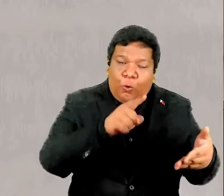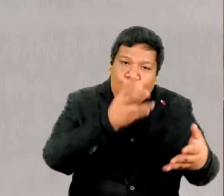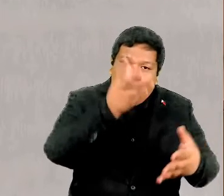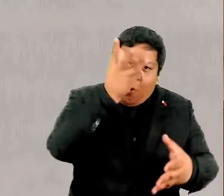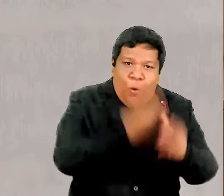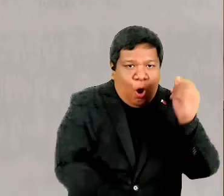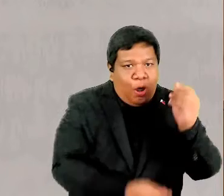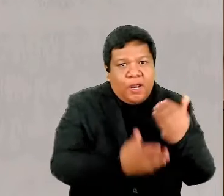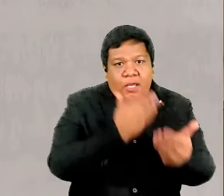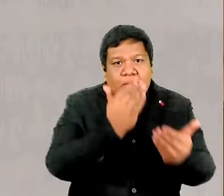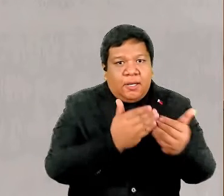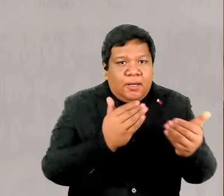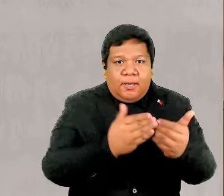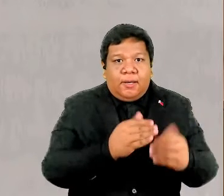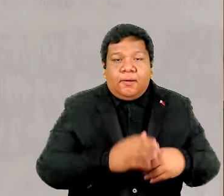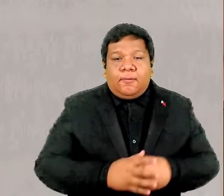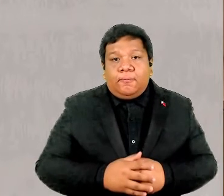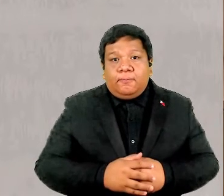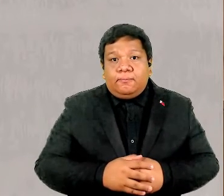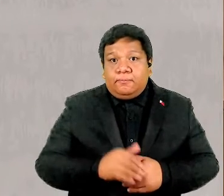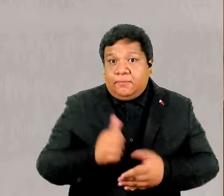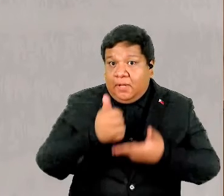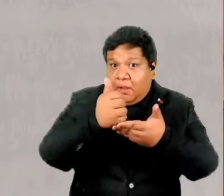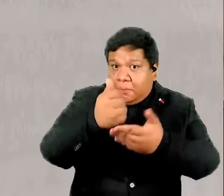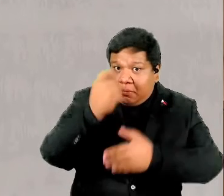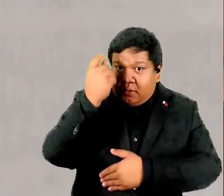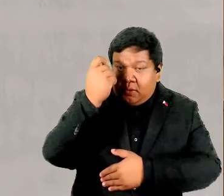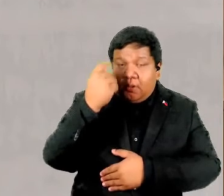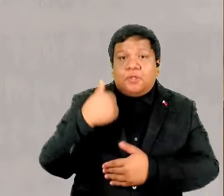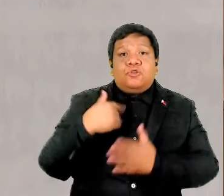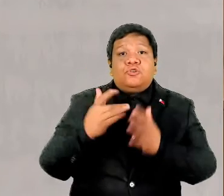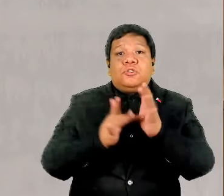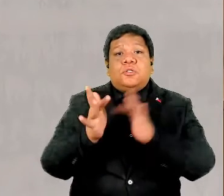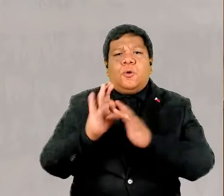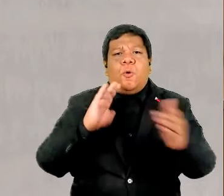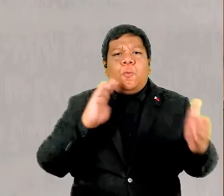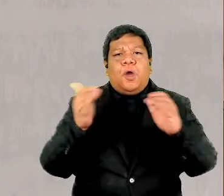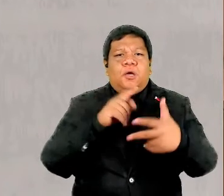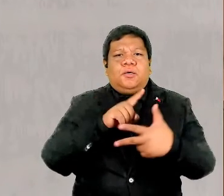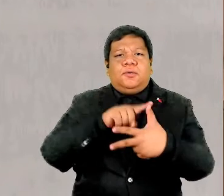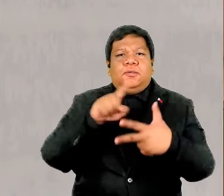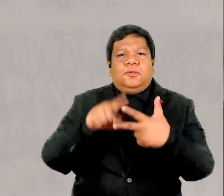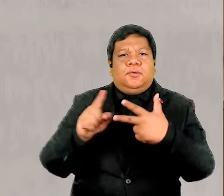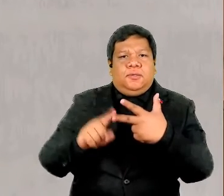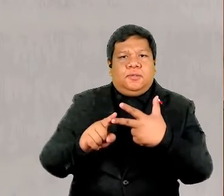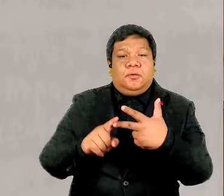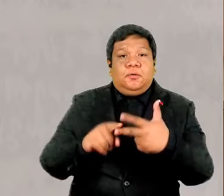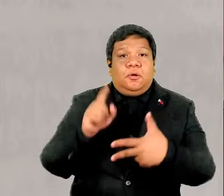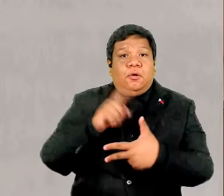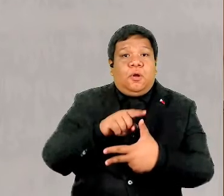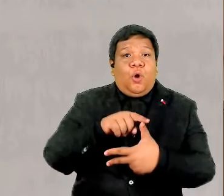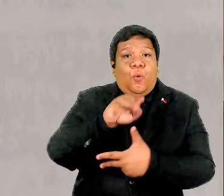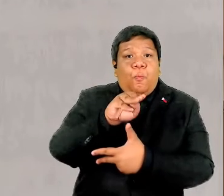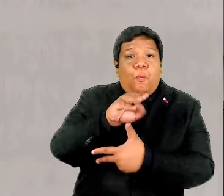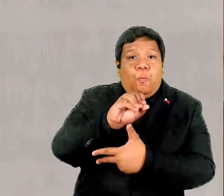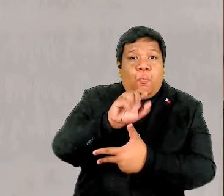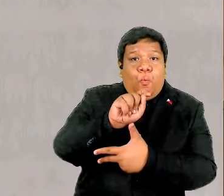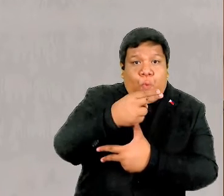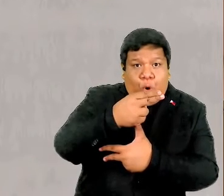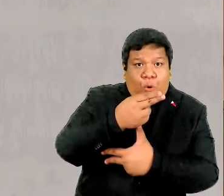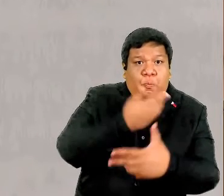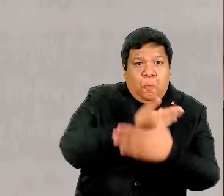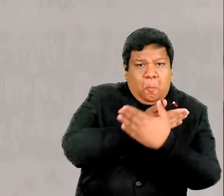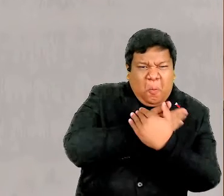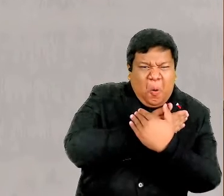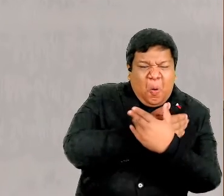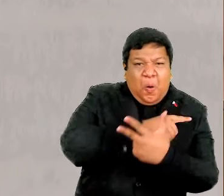stay. So to help us understand, Jesus provides three pictures on this verse. Moth,